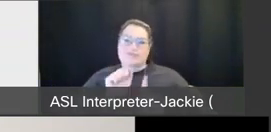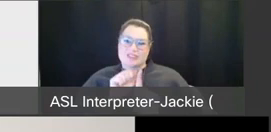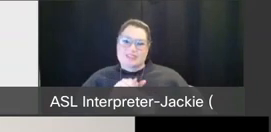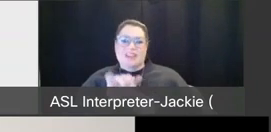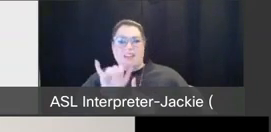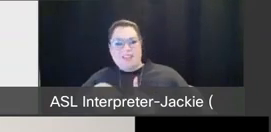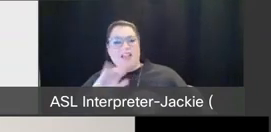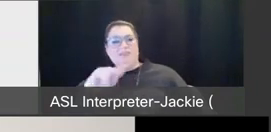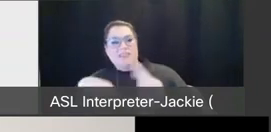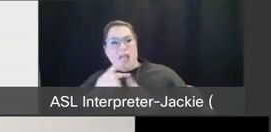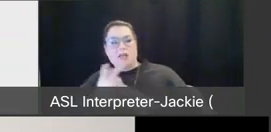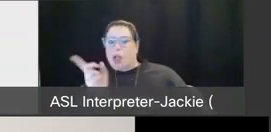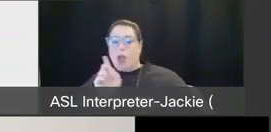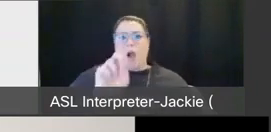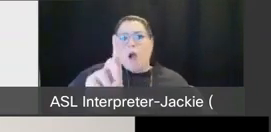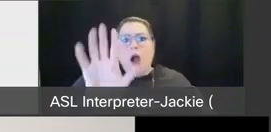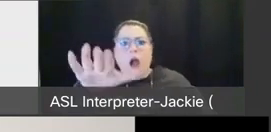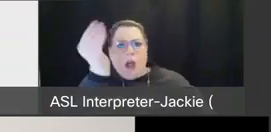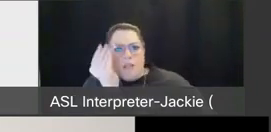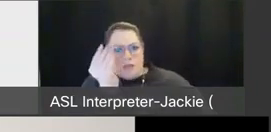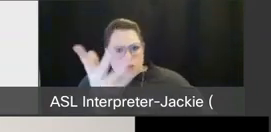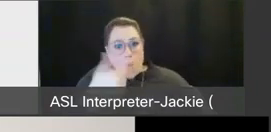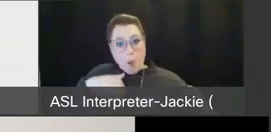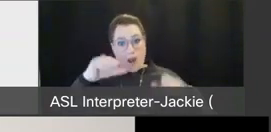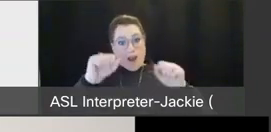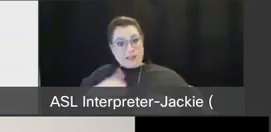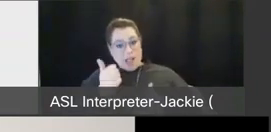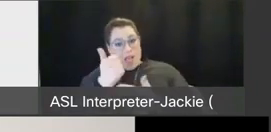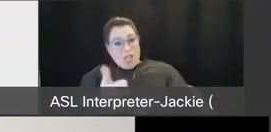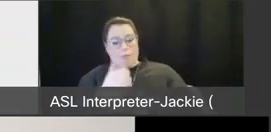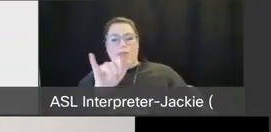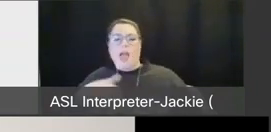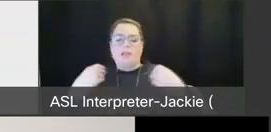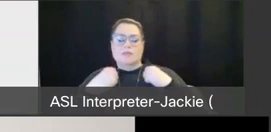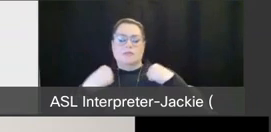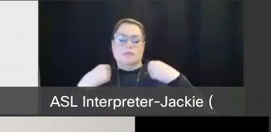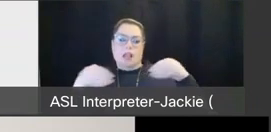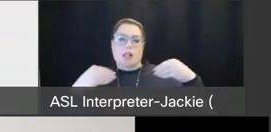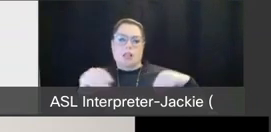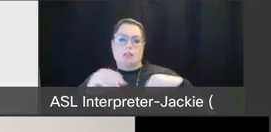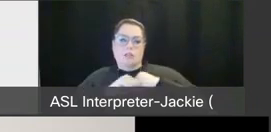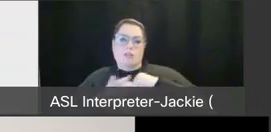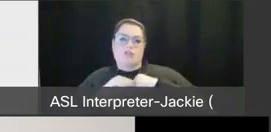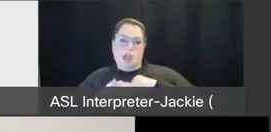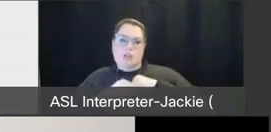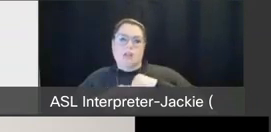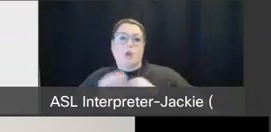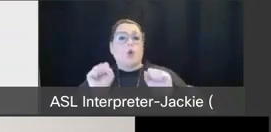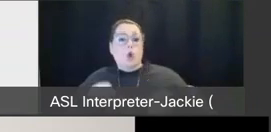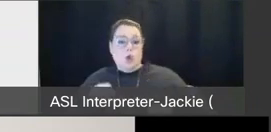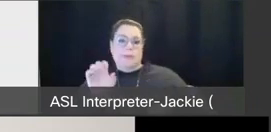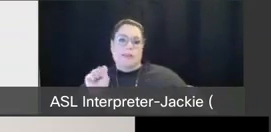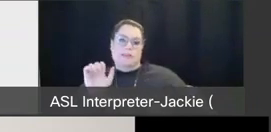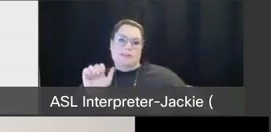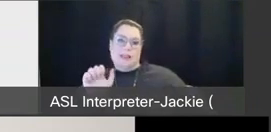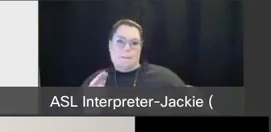something wrong with your trees, or you really do have an infestation in your attic, you should go take a look yourself. And